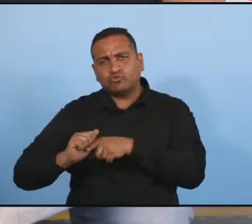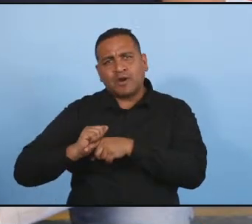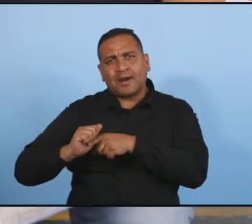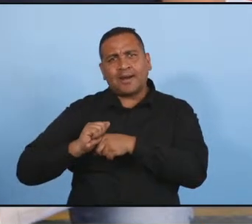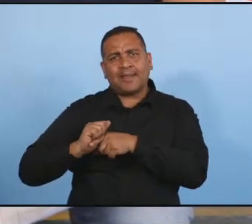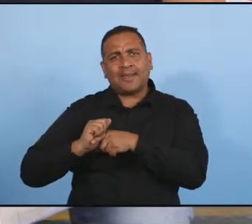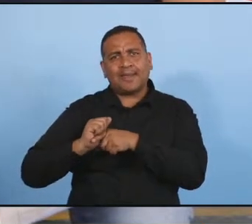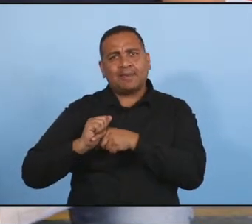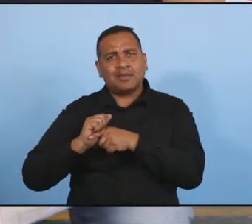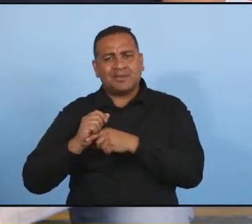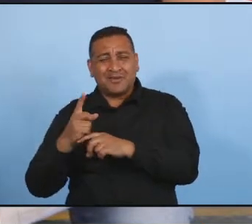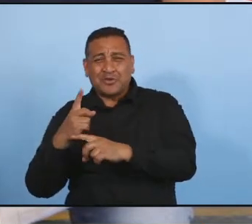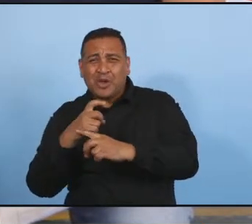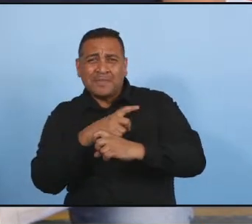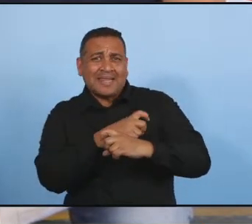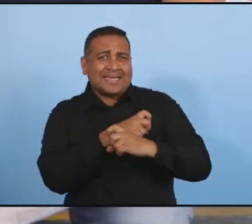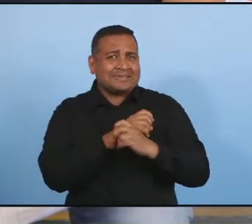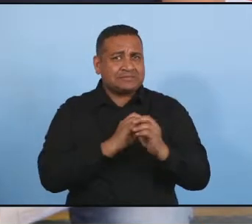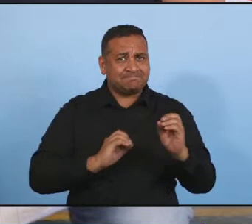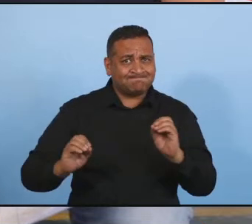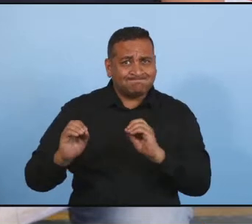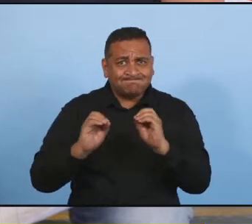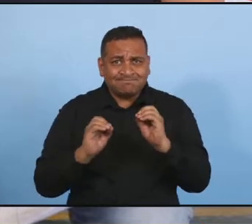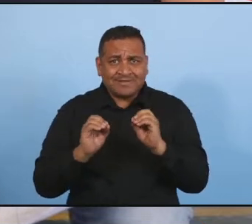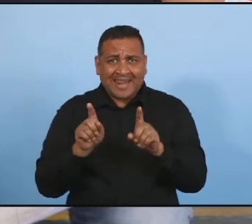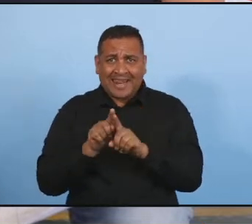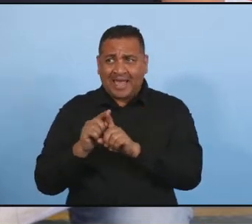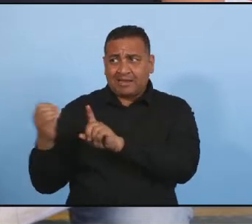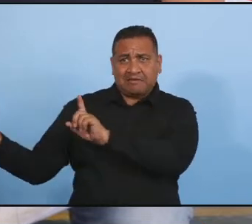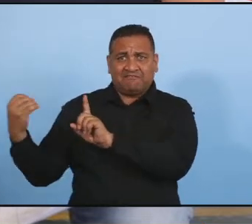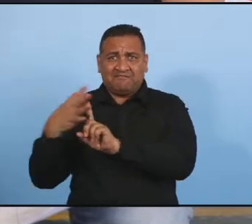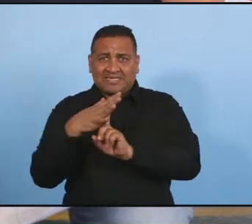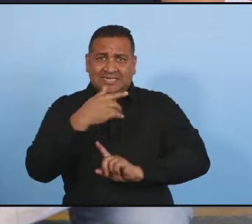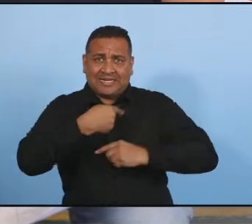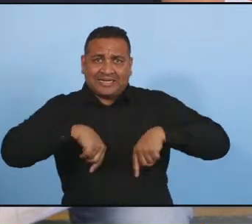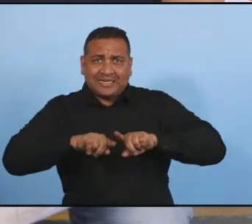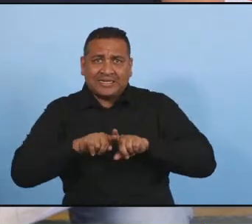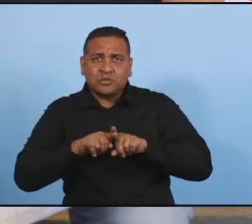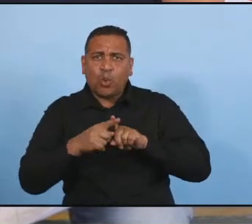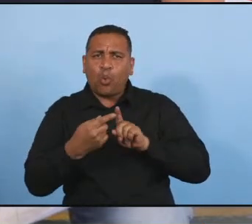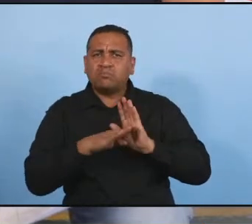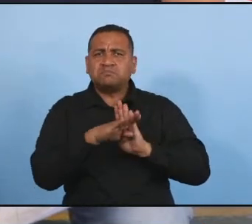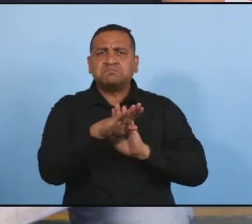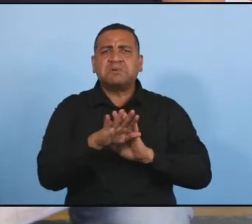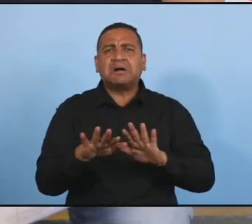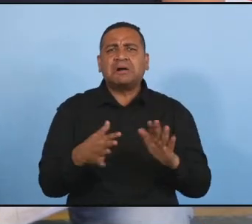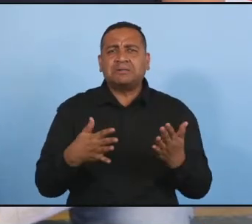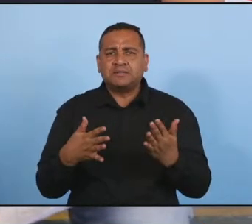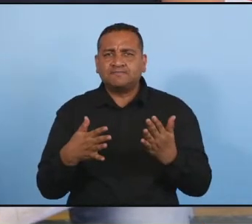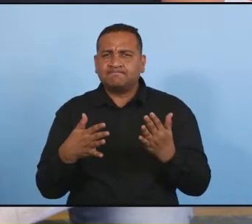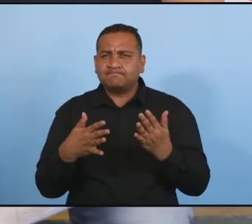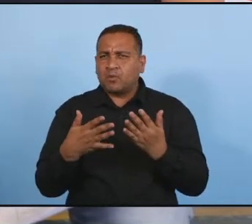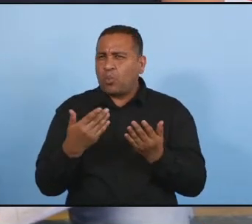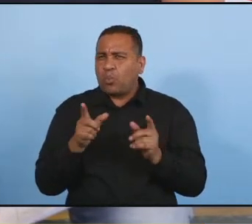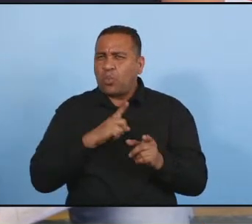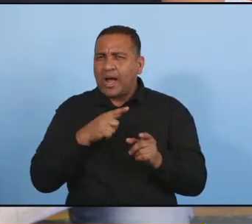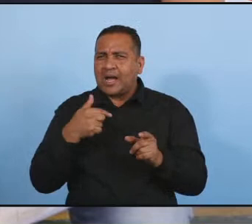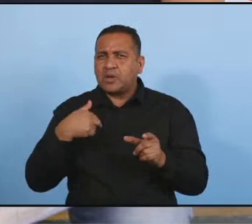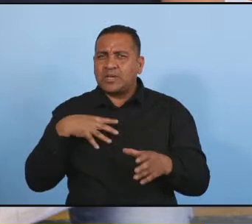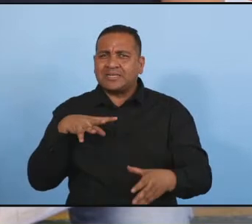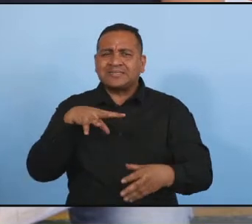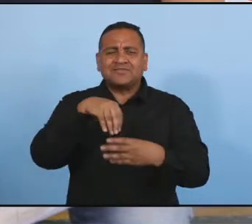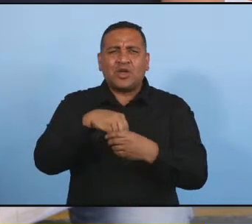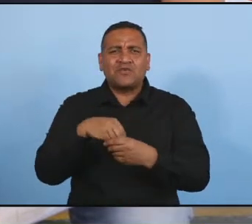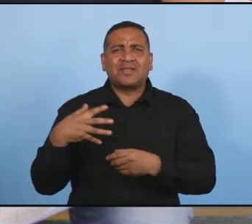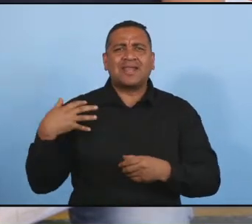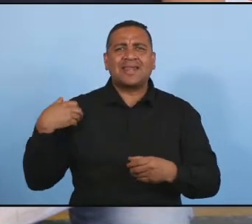fact, it's improved, being part of the national TVET college delivery